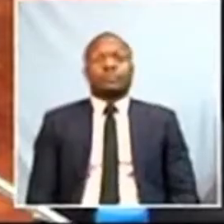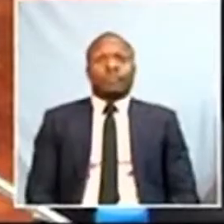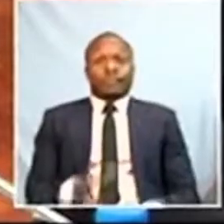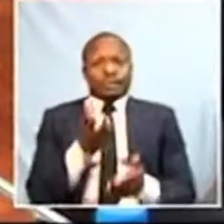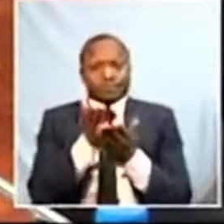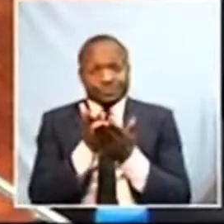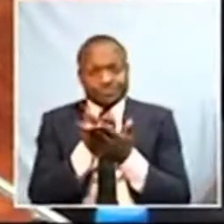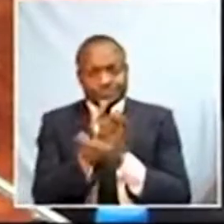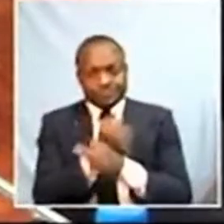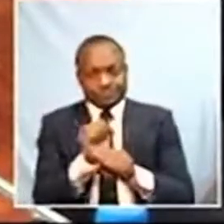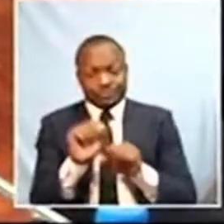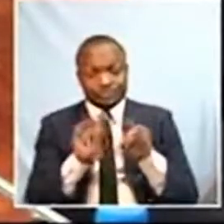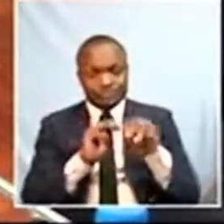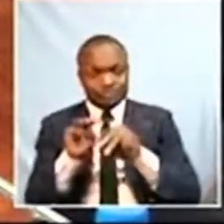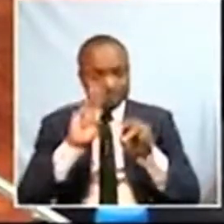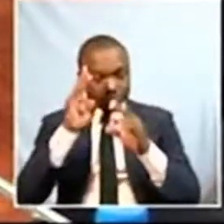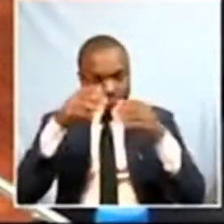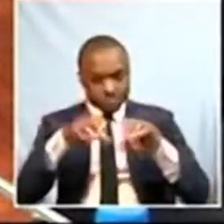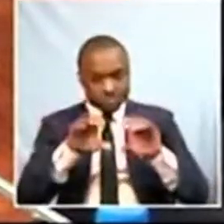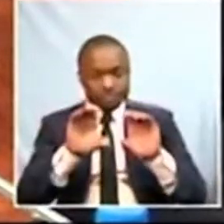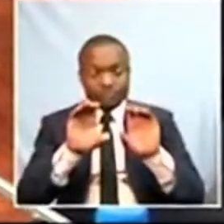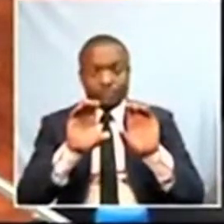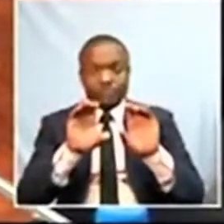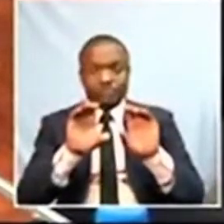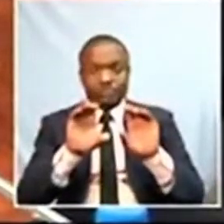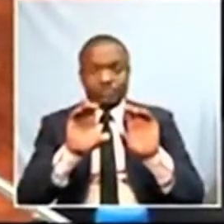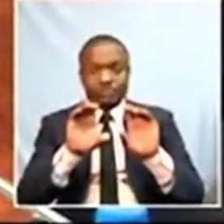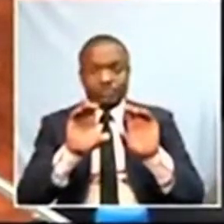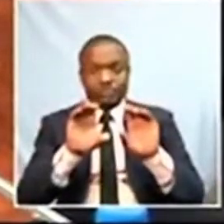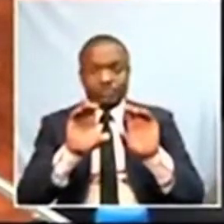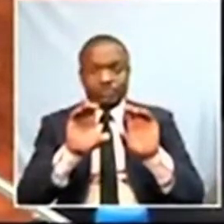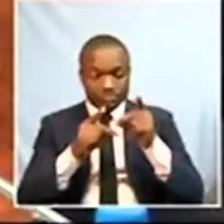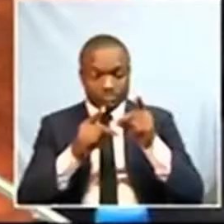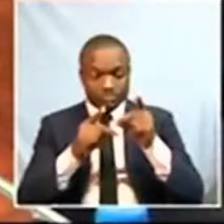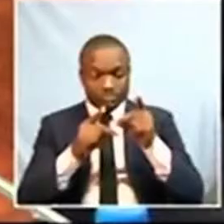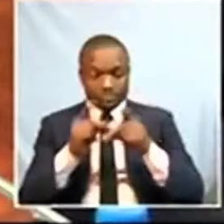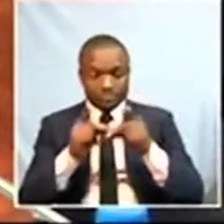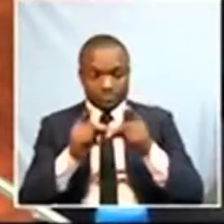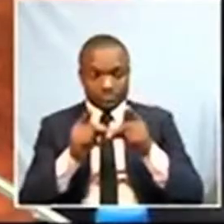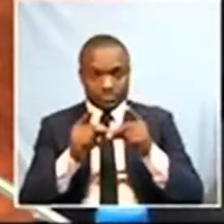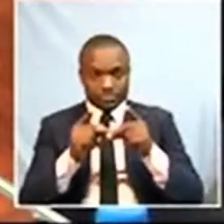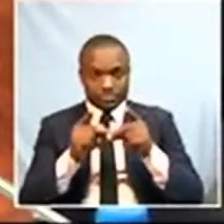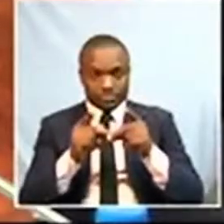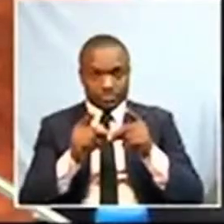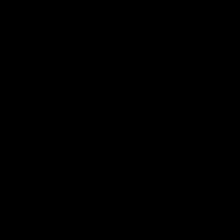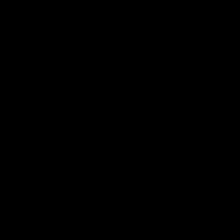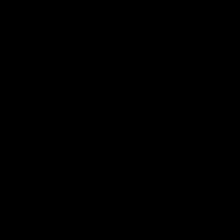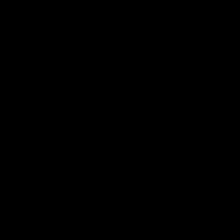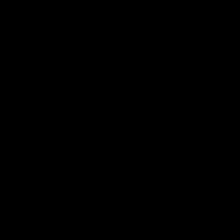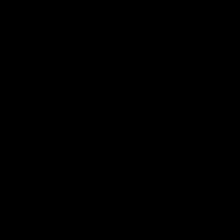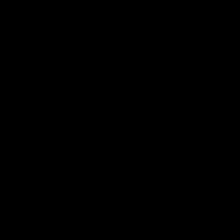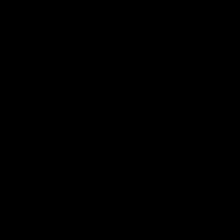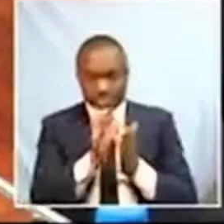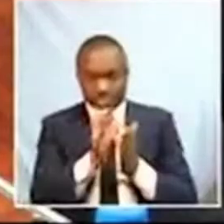Remedial measure. Management will continue capacity building of variation of approved projects.